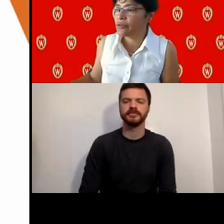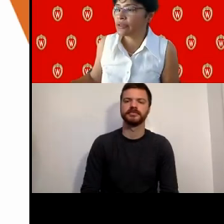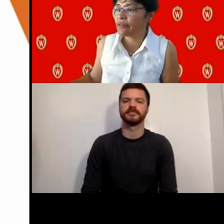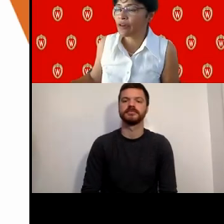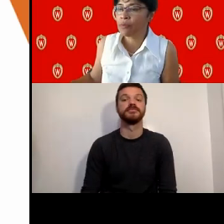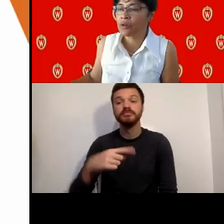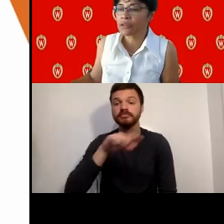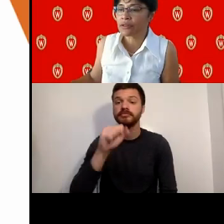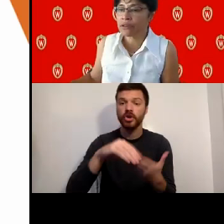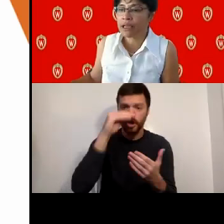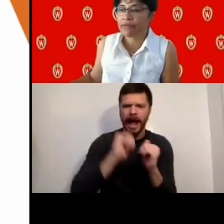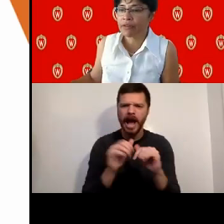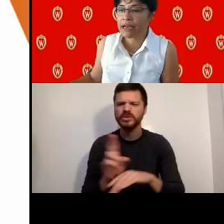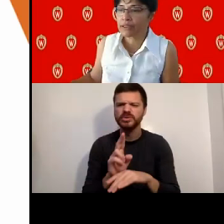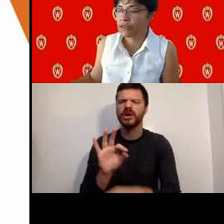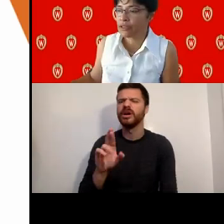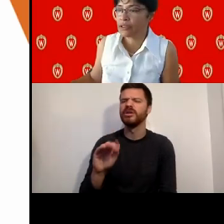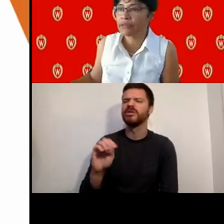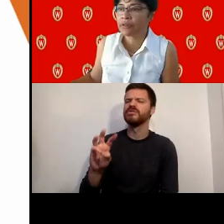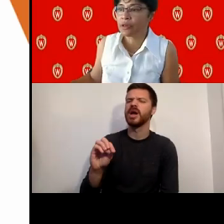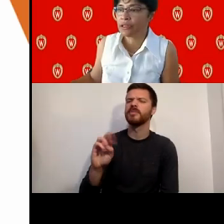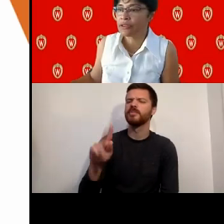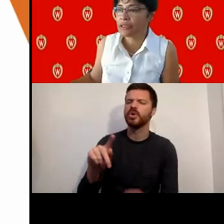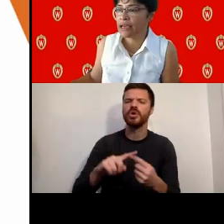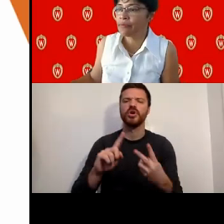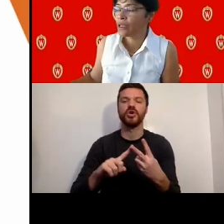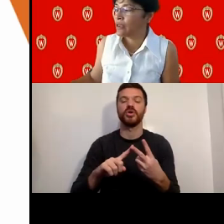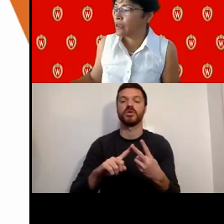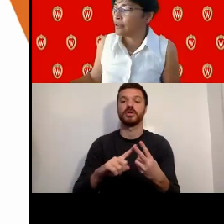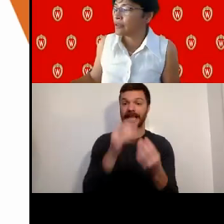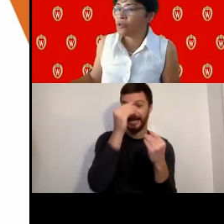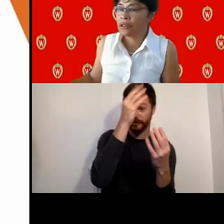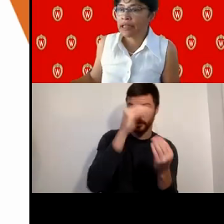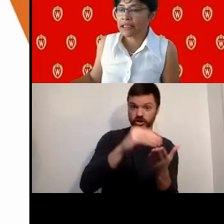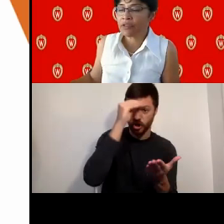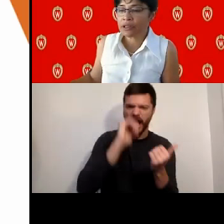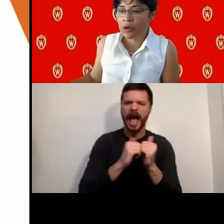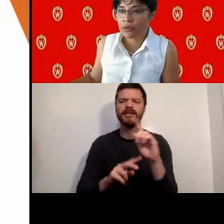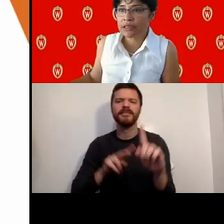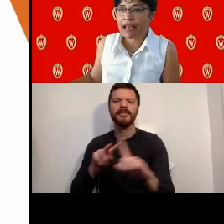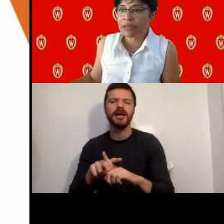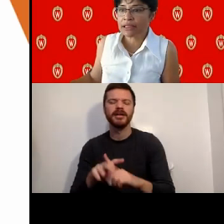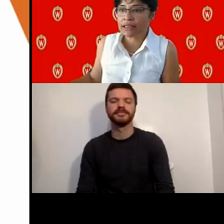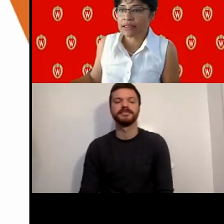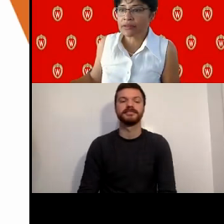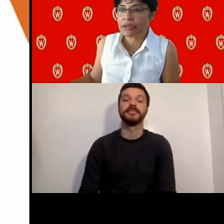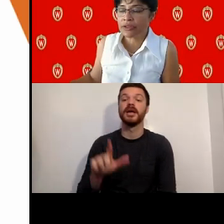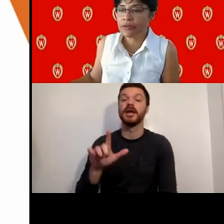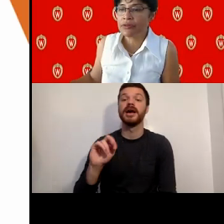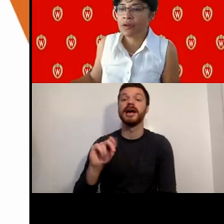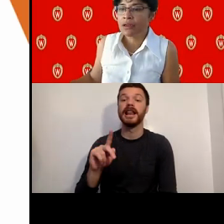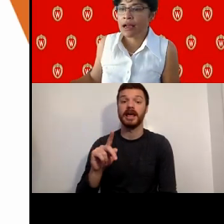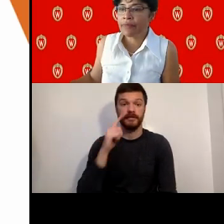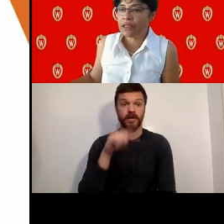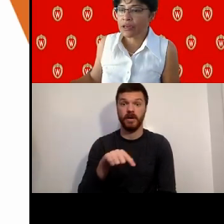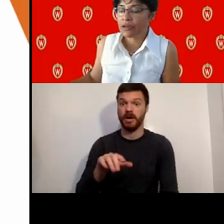how to use the frameworks or the information that you learned from earlier today. So links for those have been sent out to